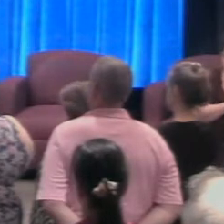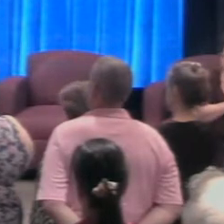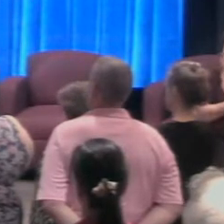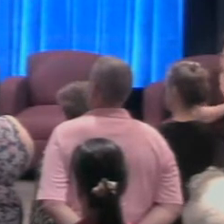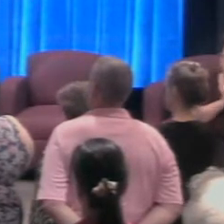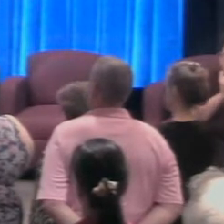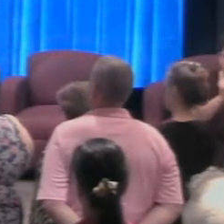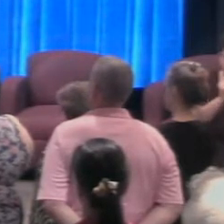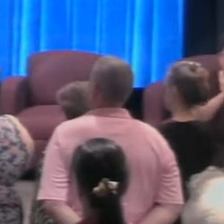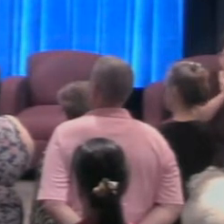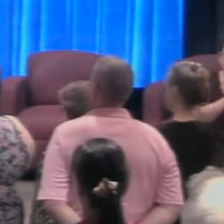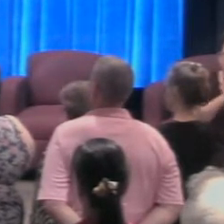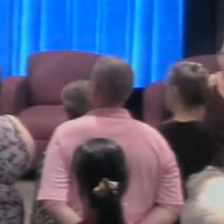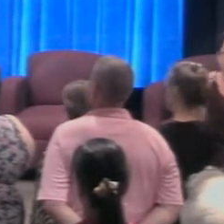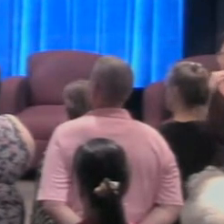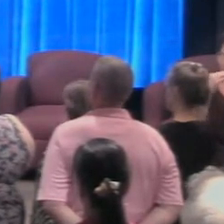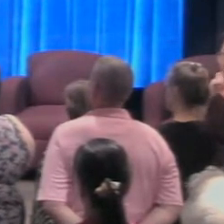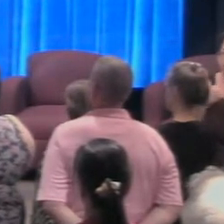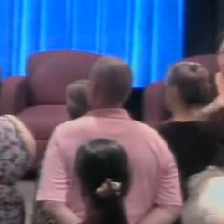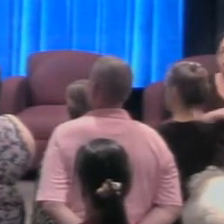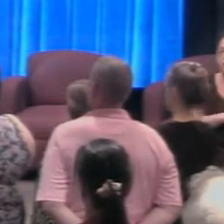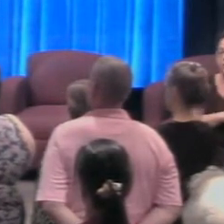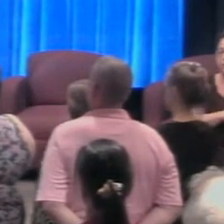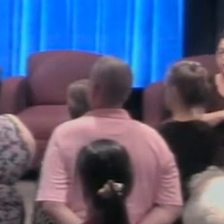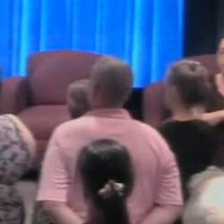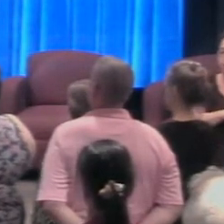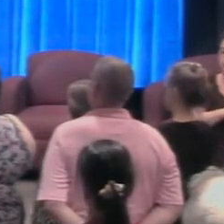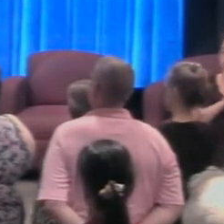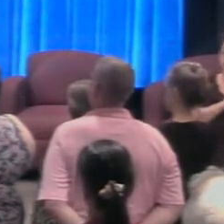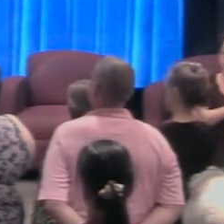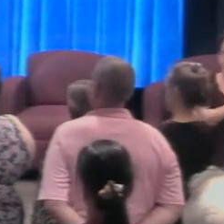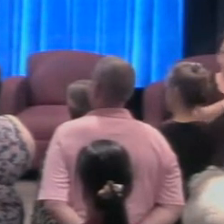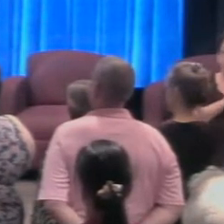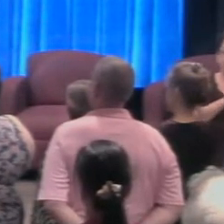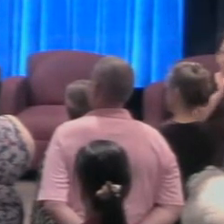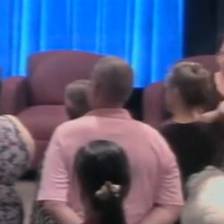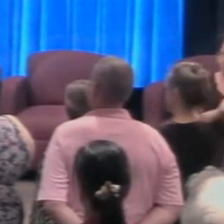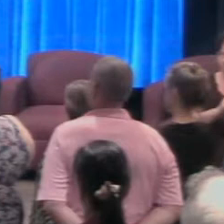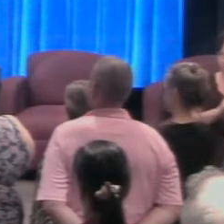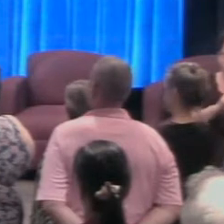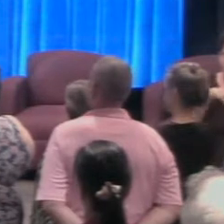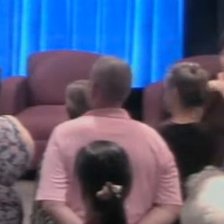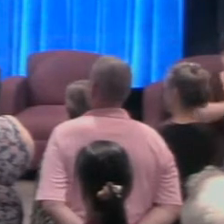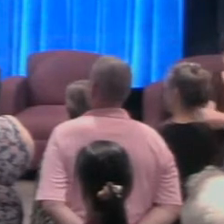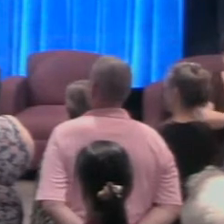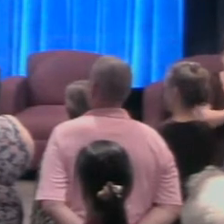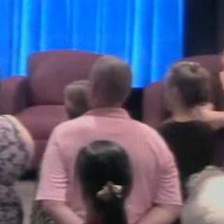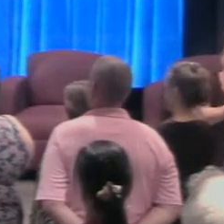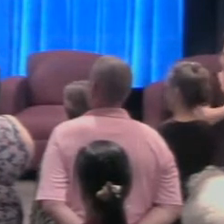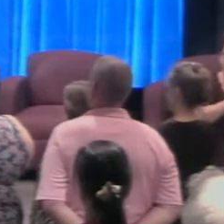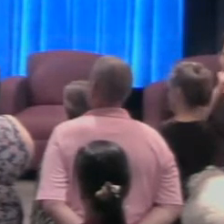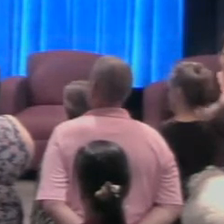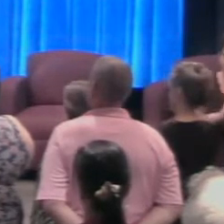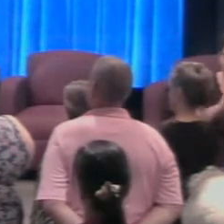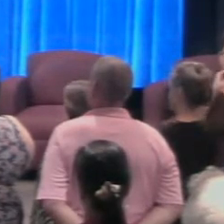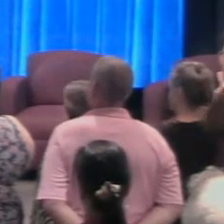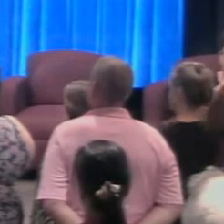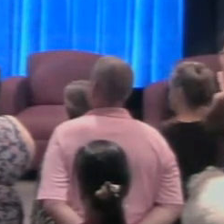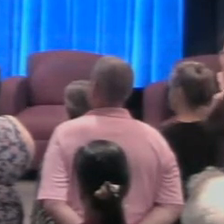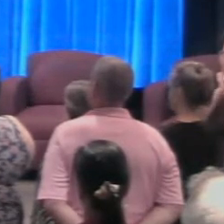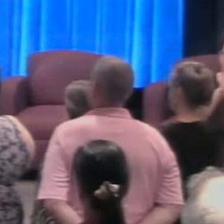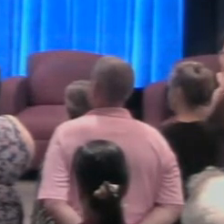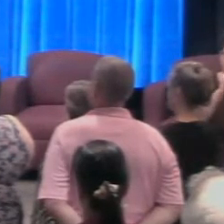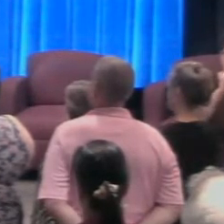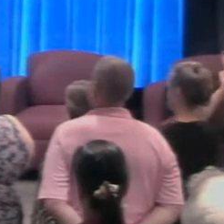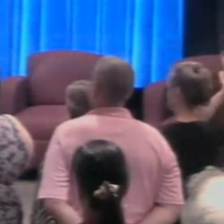the Automated Ground Collision Avoidance System, which has saved over 5 pilots' lives and their aircraft. The distinctive accomplishment of Ms.